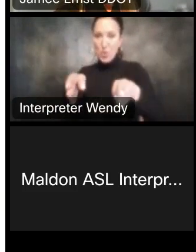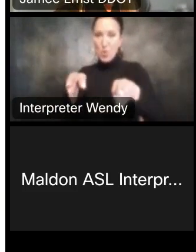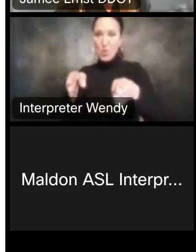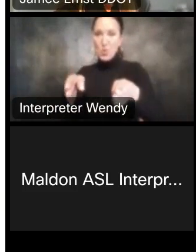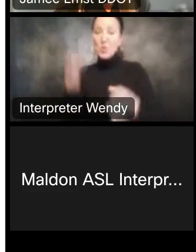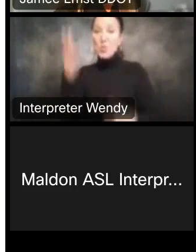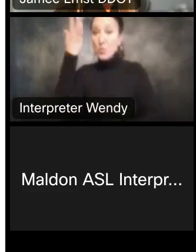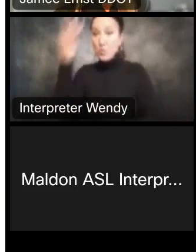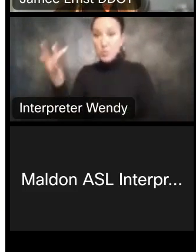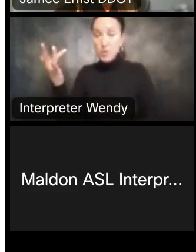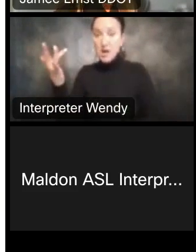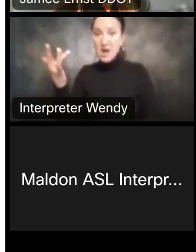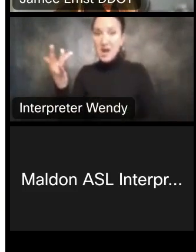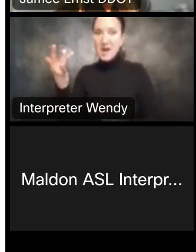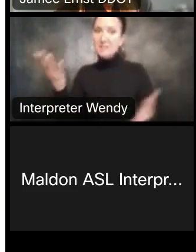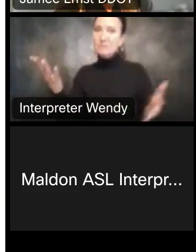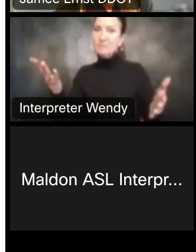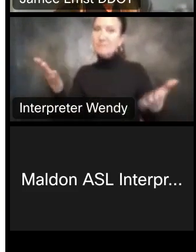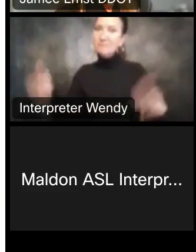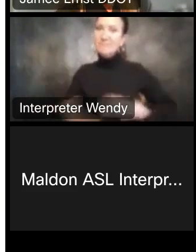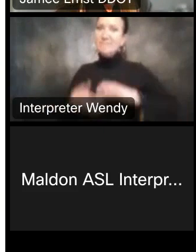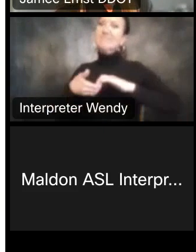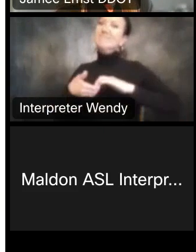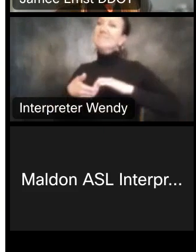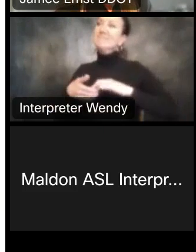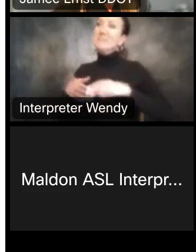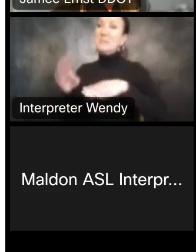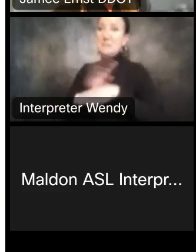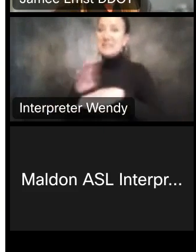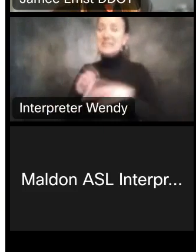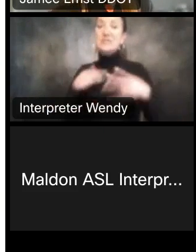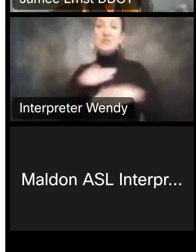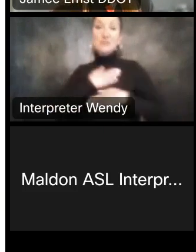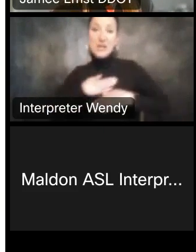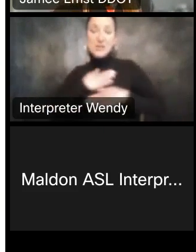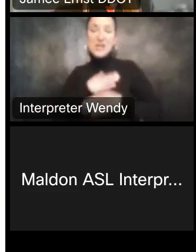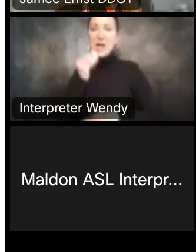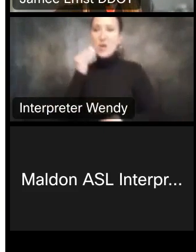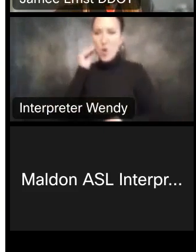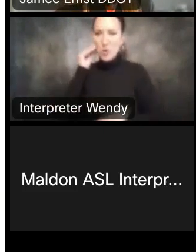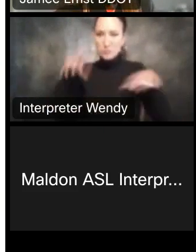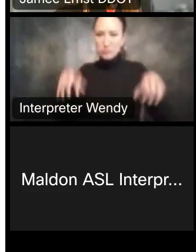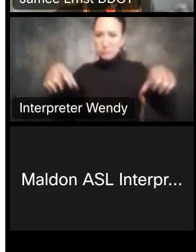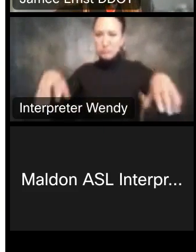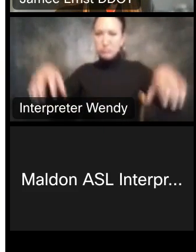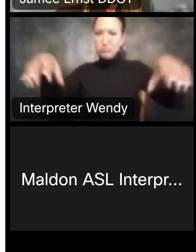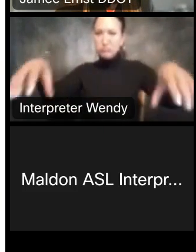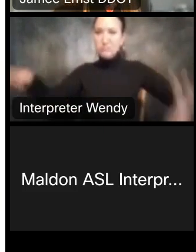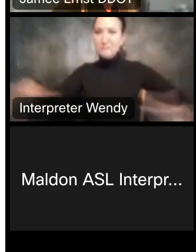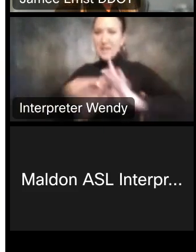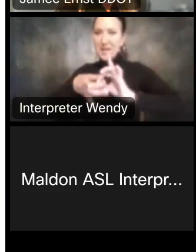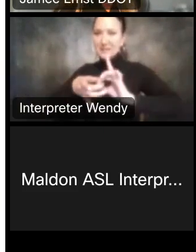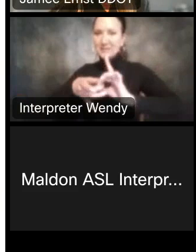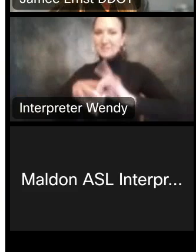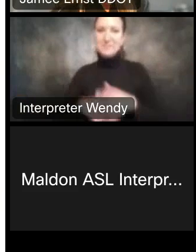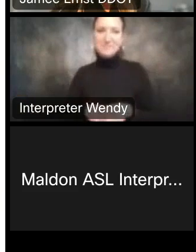to facilitate connections to commercial, recreational, and residential destinations.